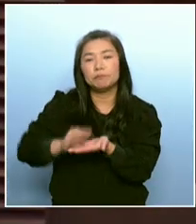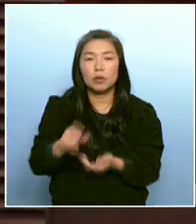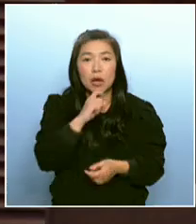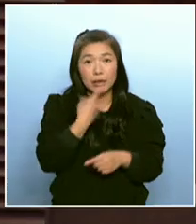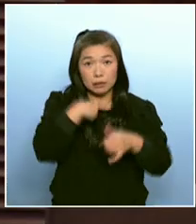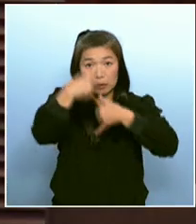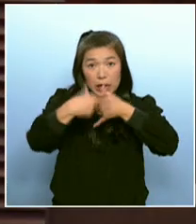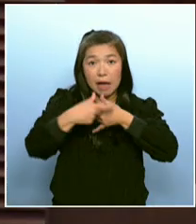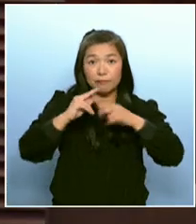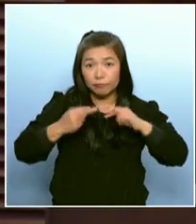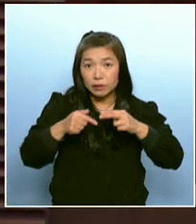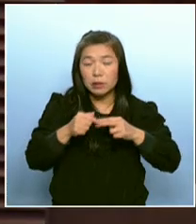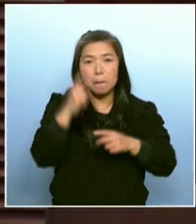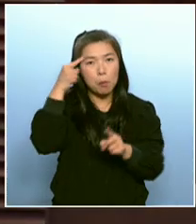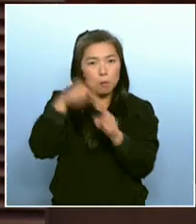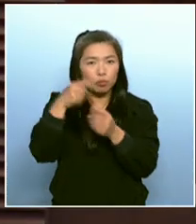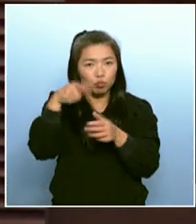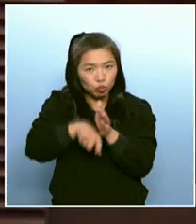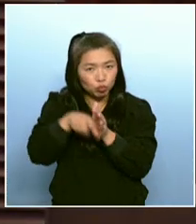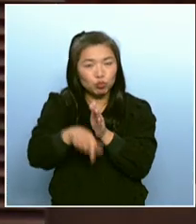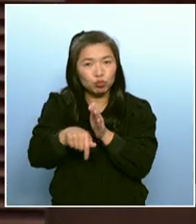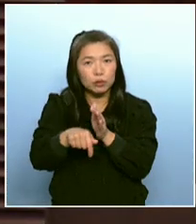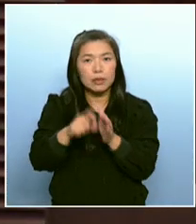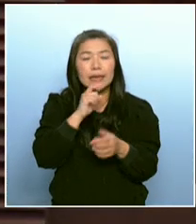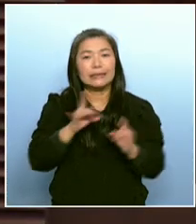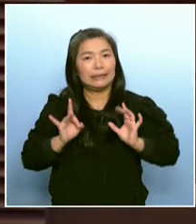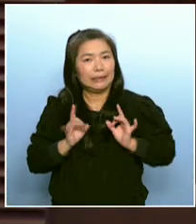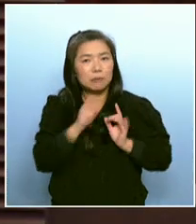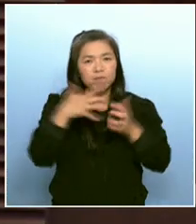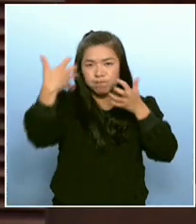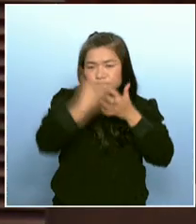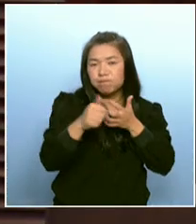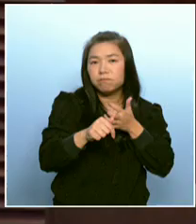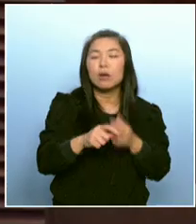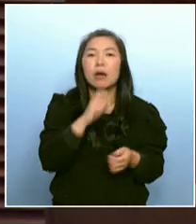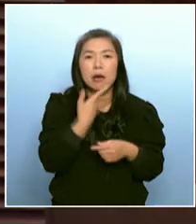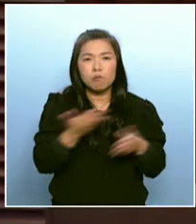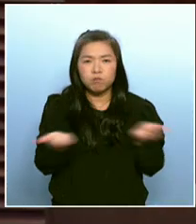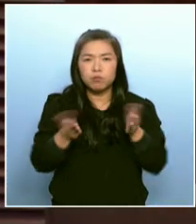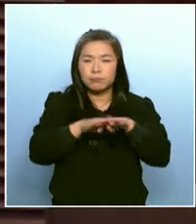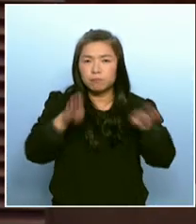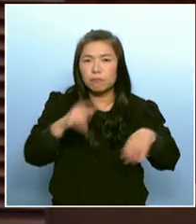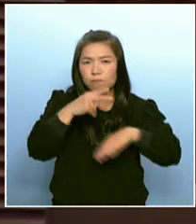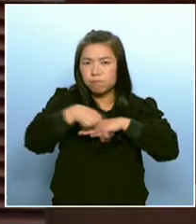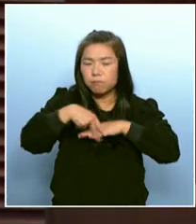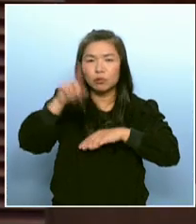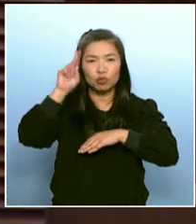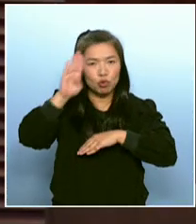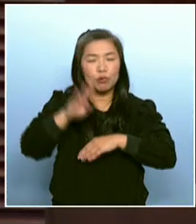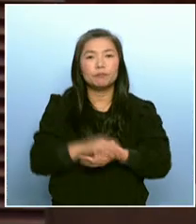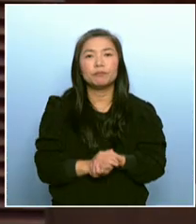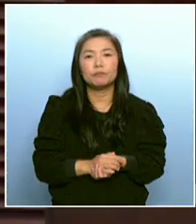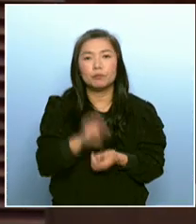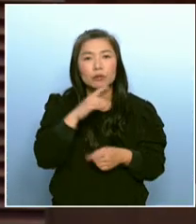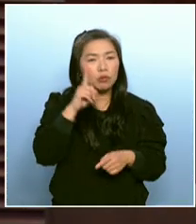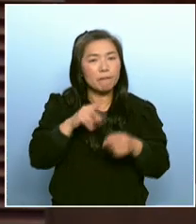Each CDF project lasts for 3 years. Through 3 key components, namely personal development plan, targeted